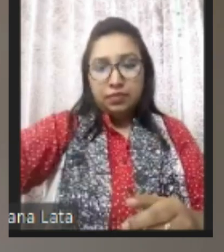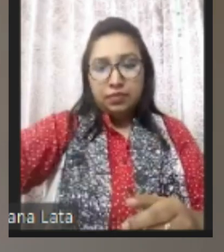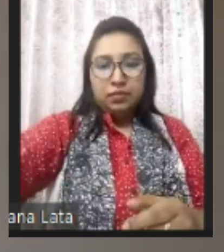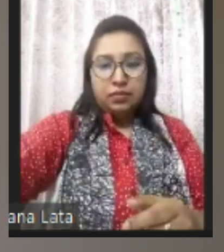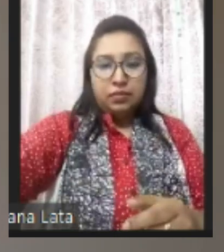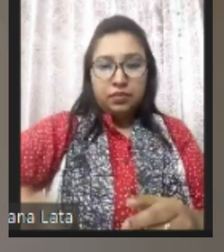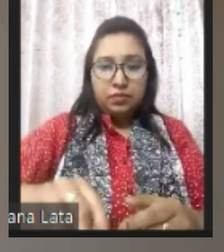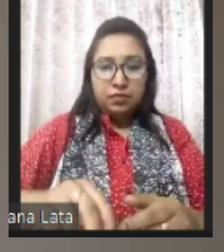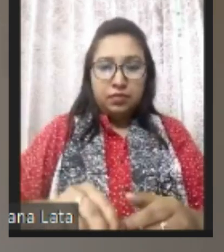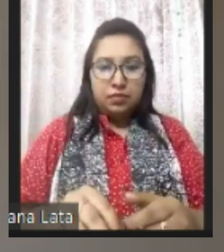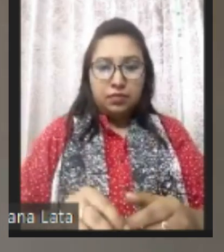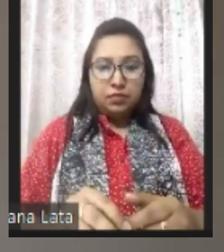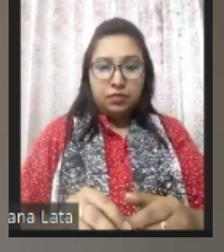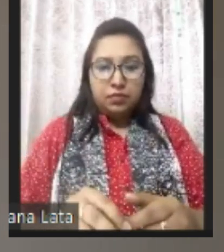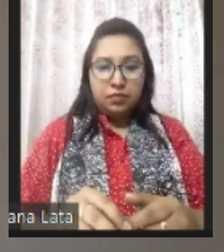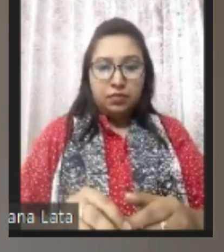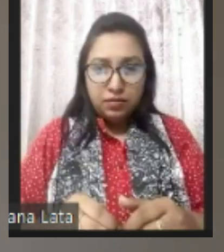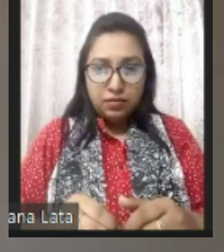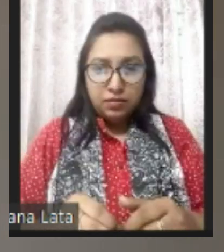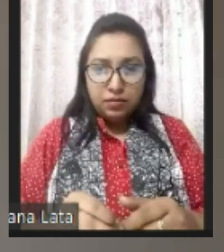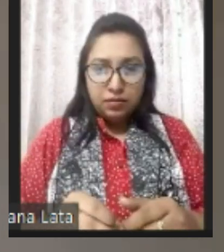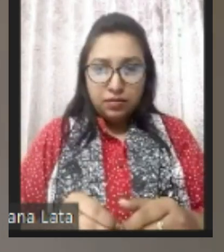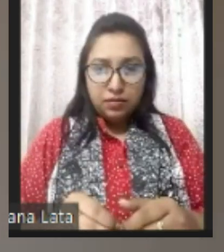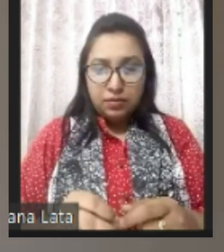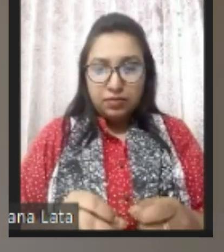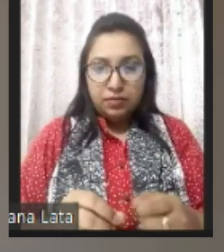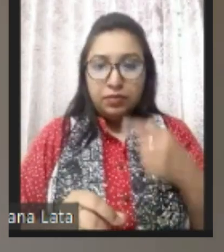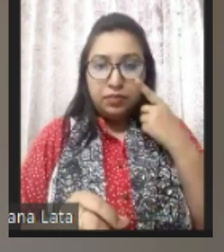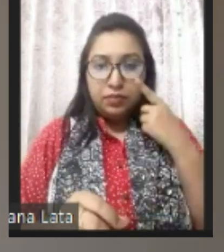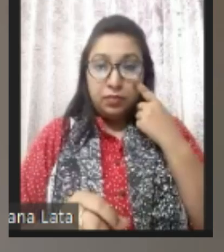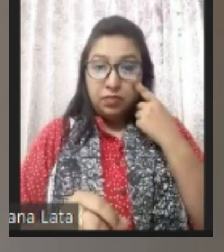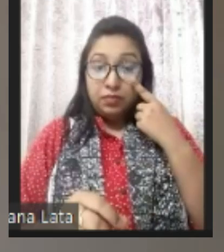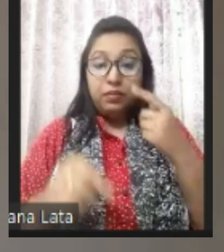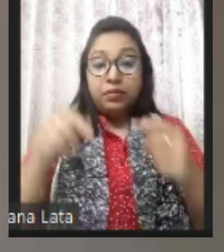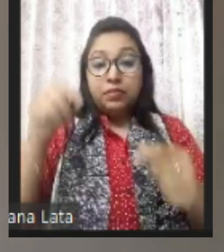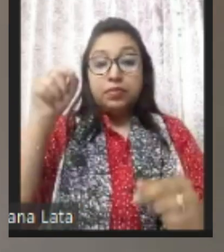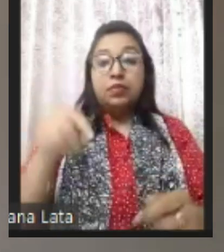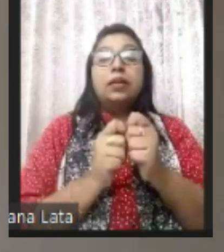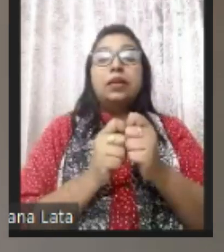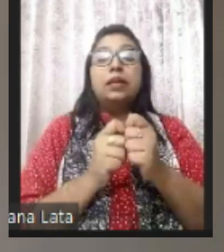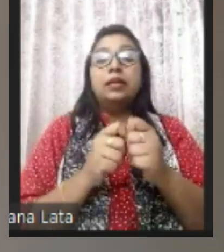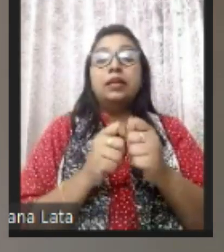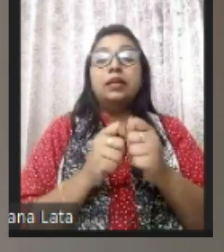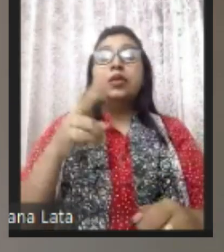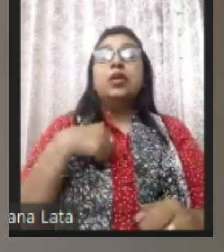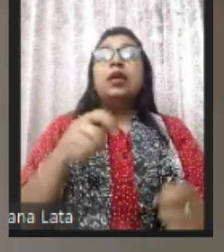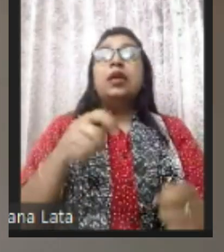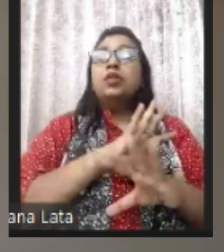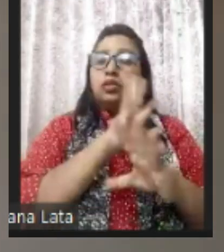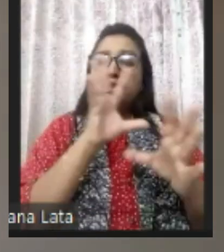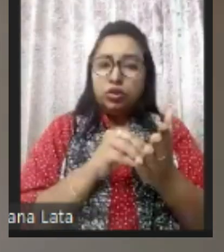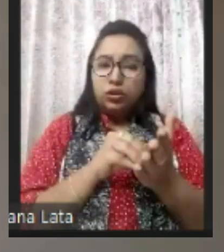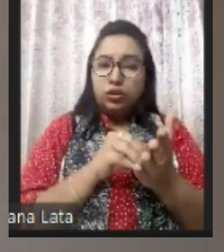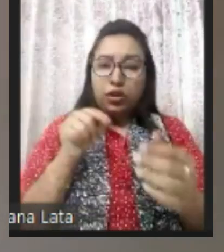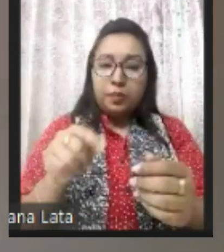that particular Accessibility Act comes into force in 2025. So really,